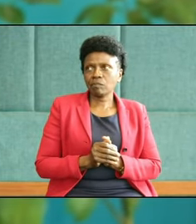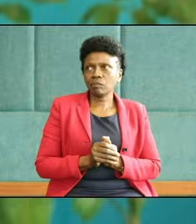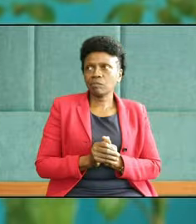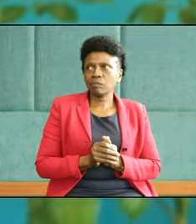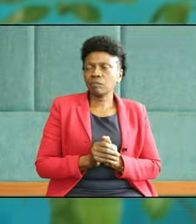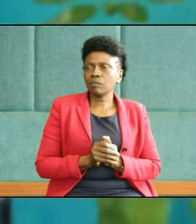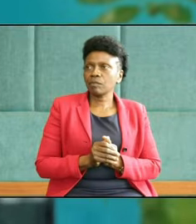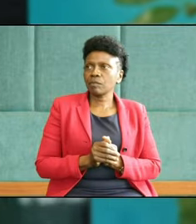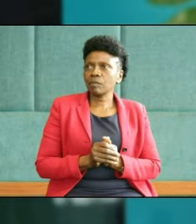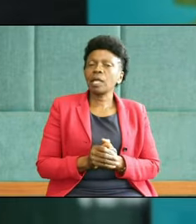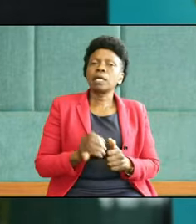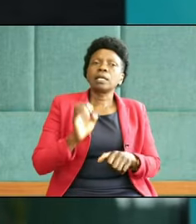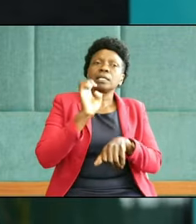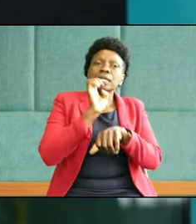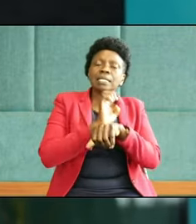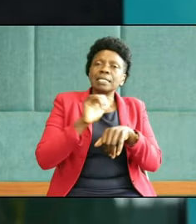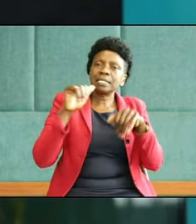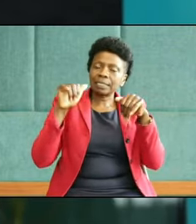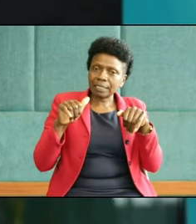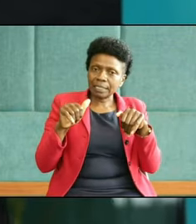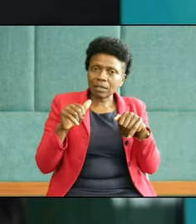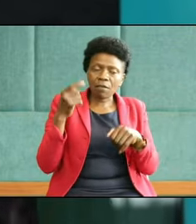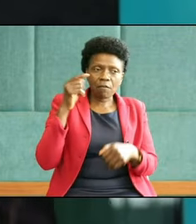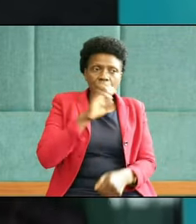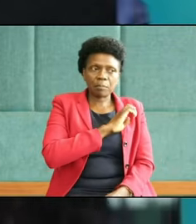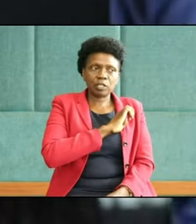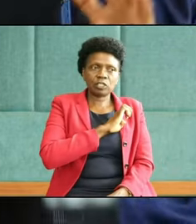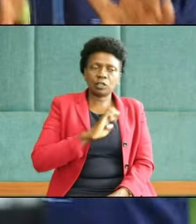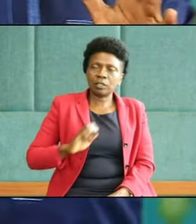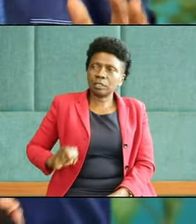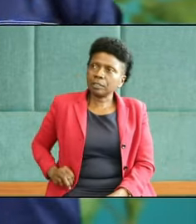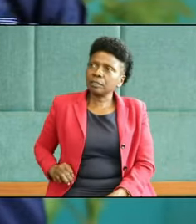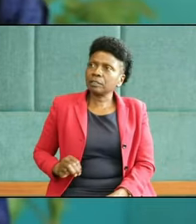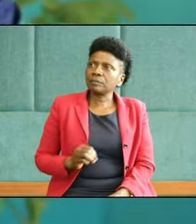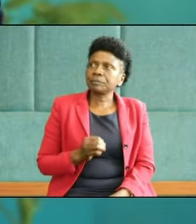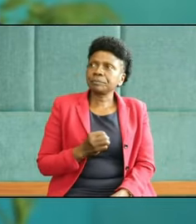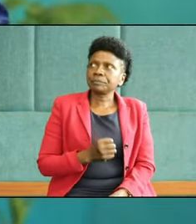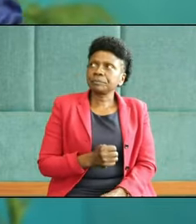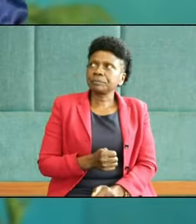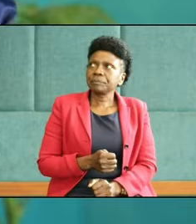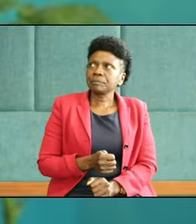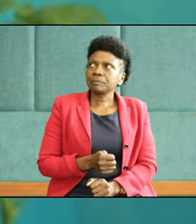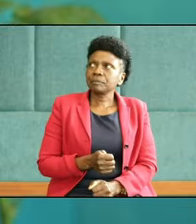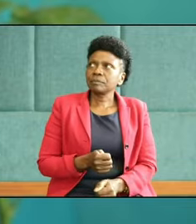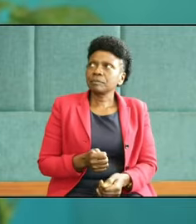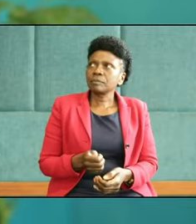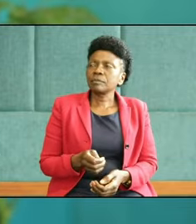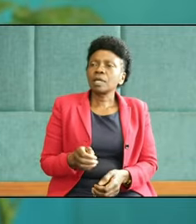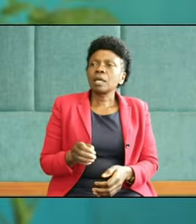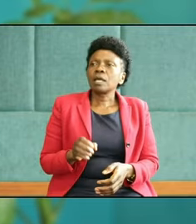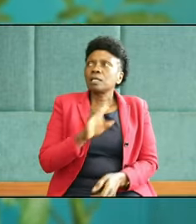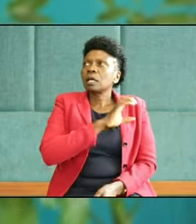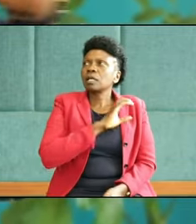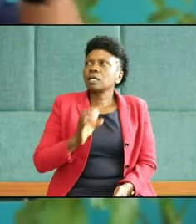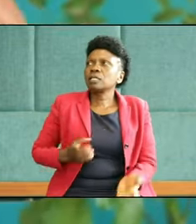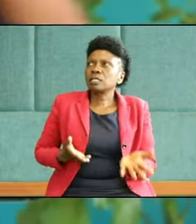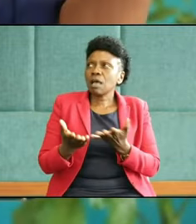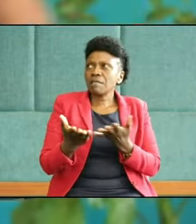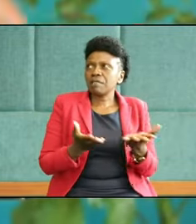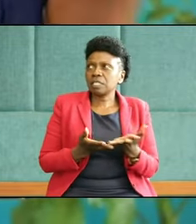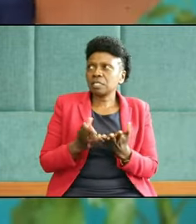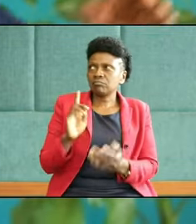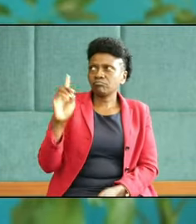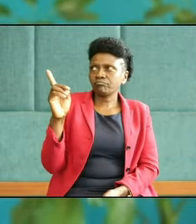The church exists for mission. I'm building a preliminary point. Christian service, this book, if you've not